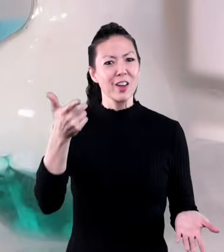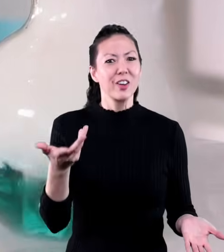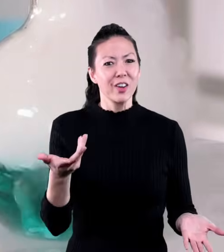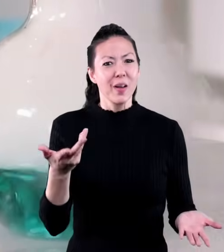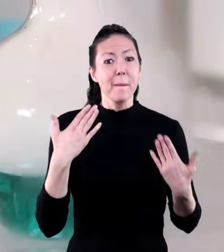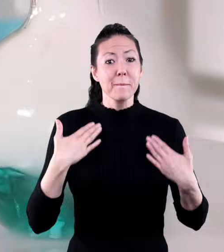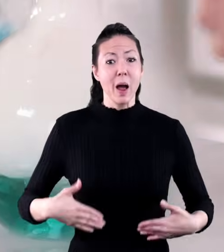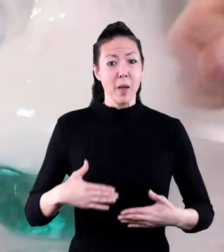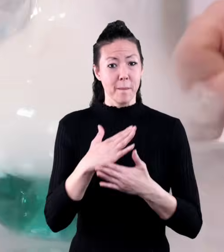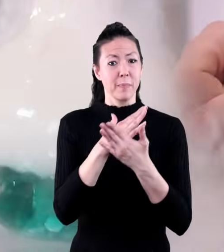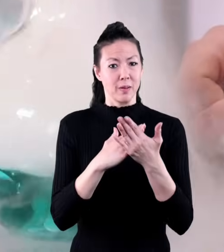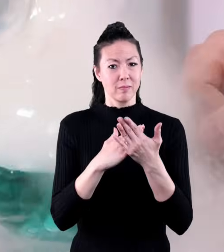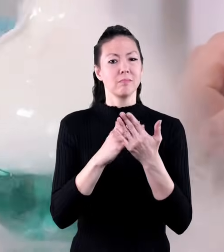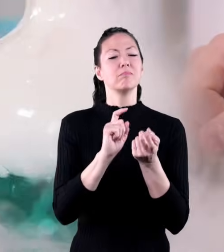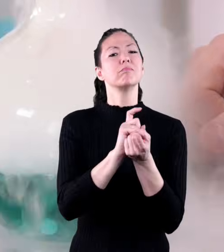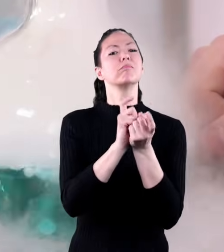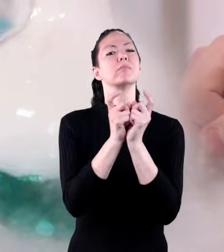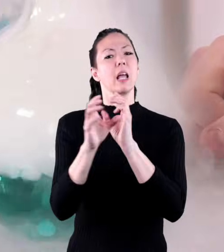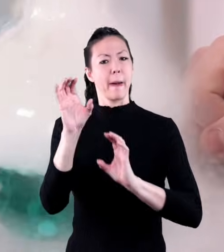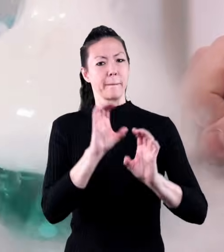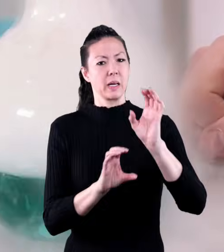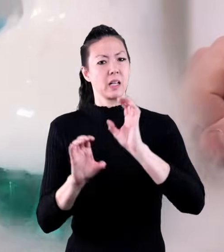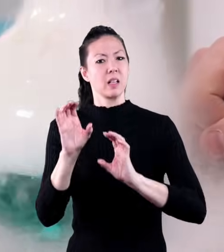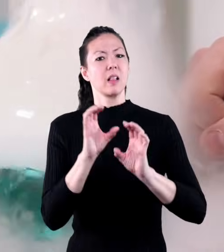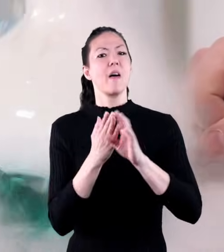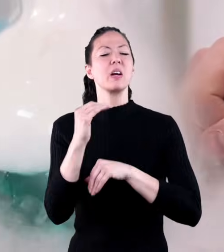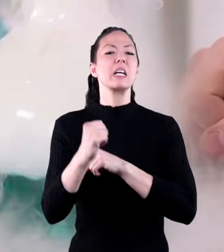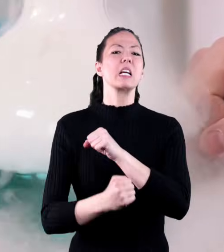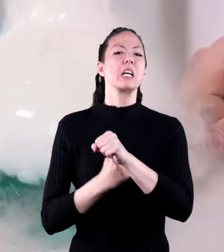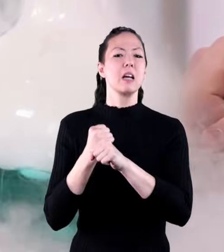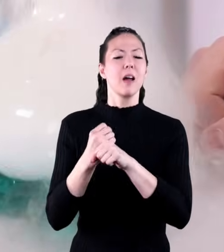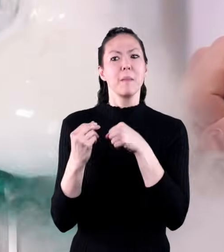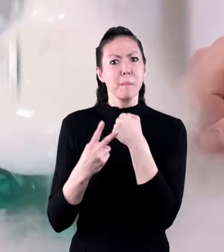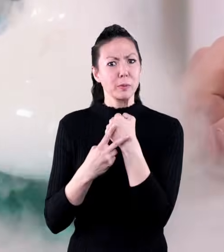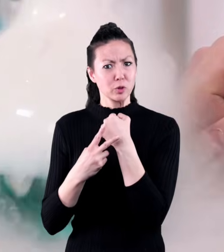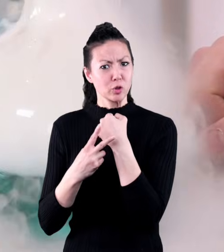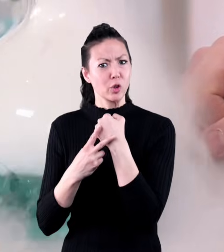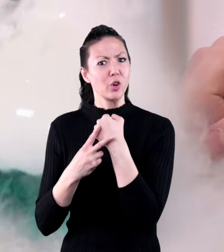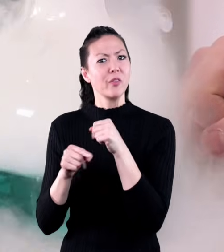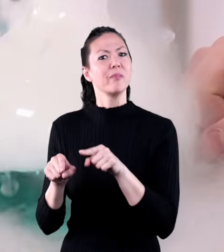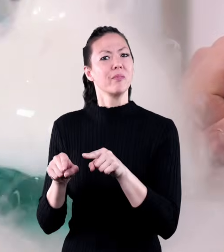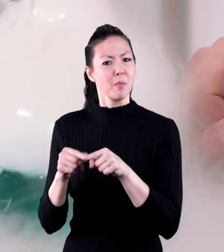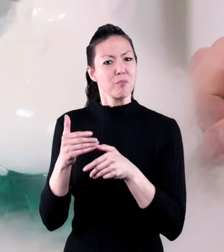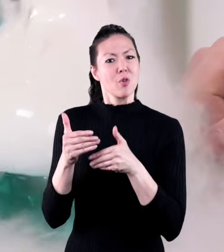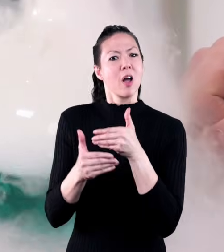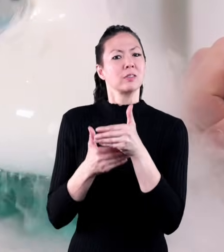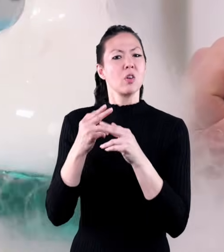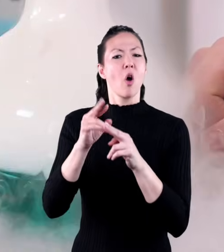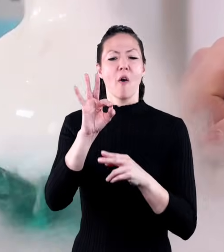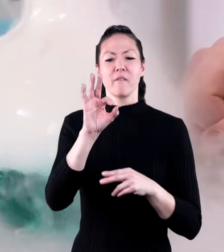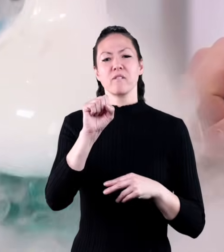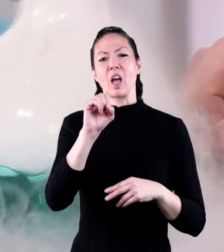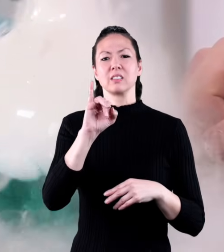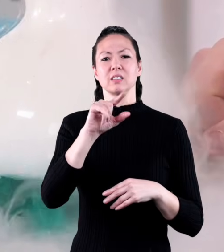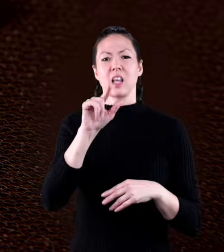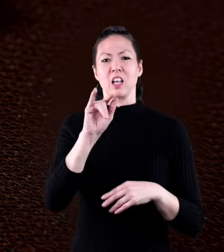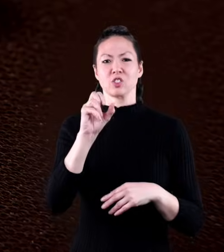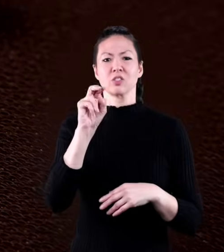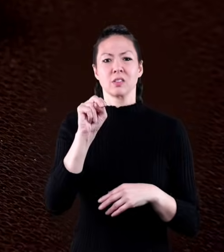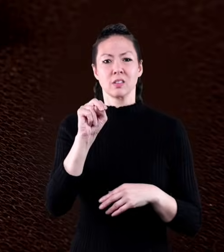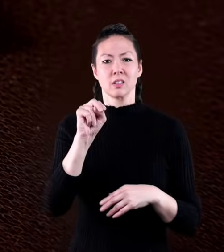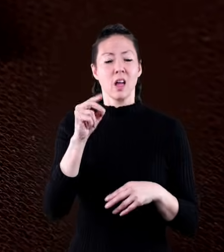also undergo chemical changes over the years that preserve them. This process is called fossilization.